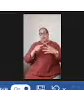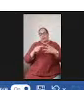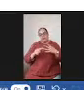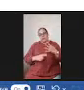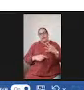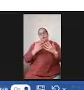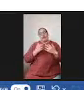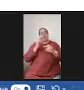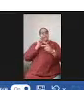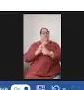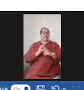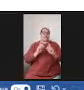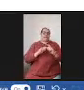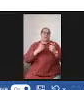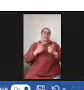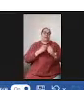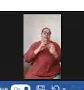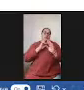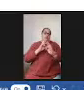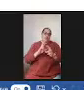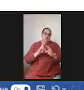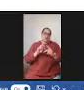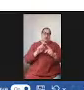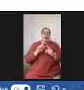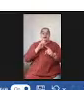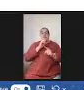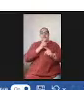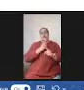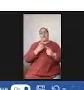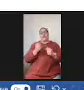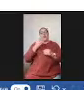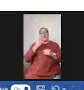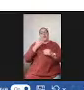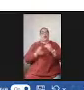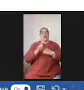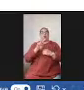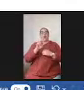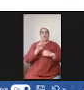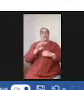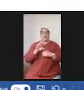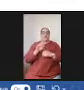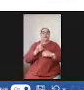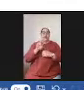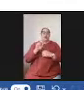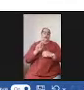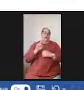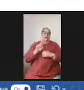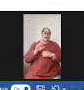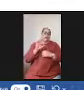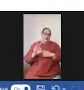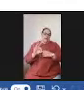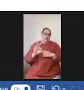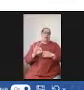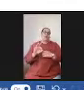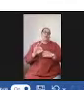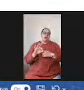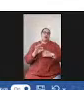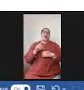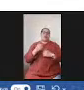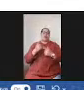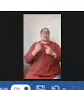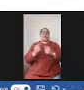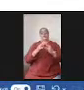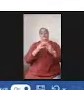Parliamentary Oversight Committee report that it convened on the 20th of September 2023 and has concluded